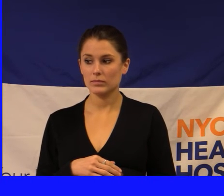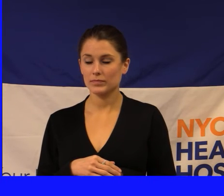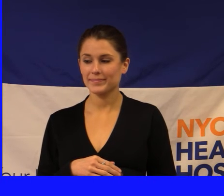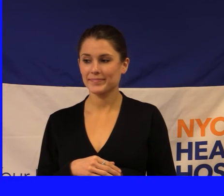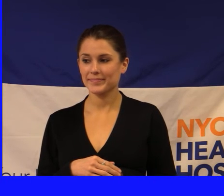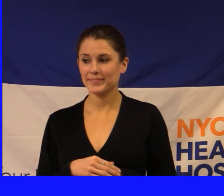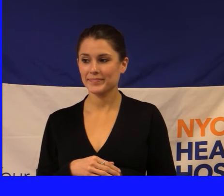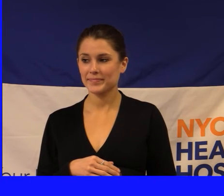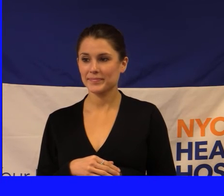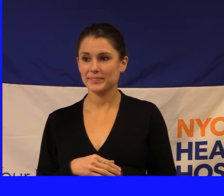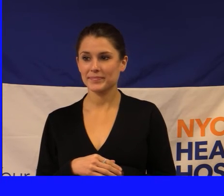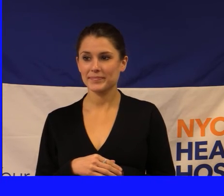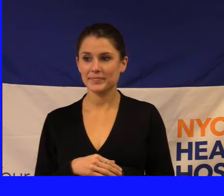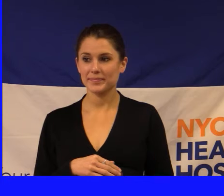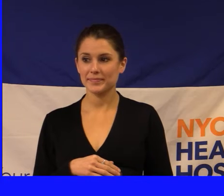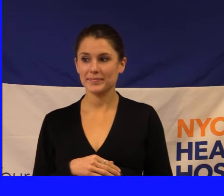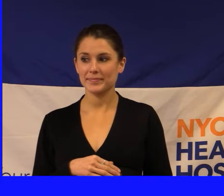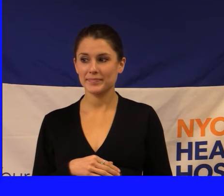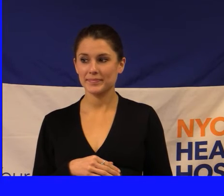we go.